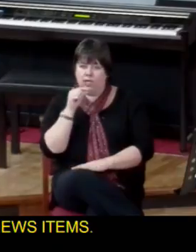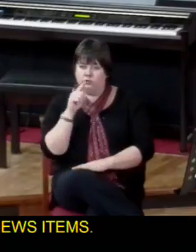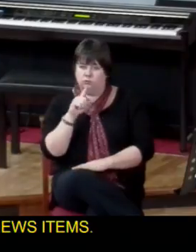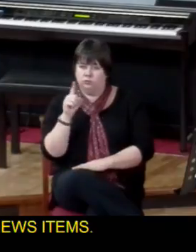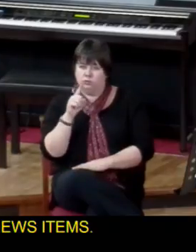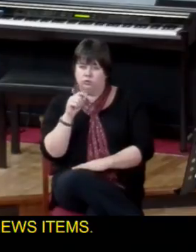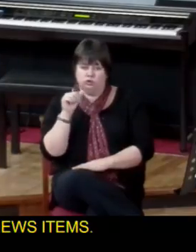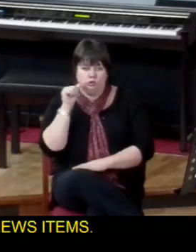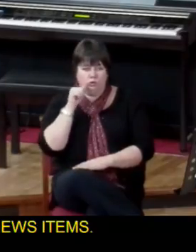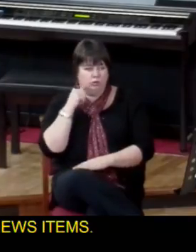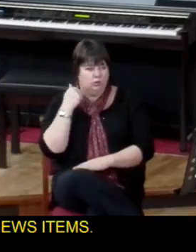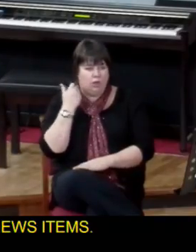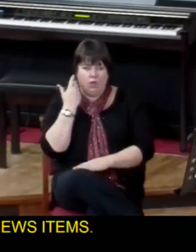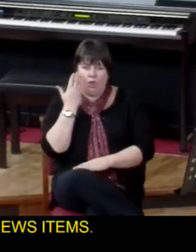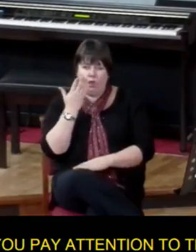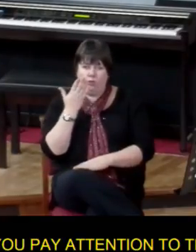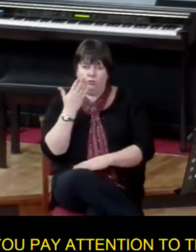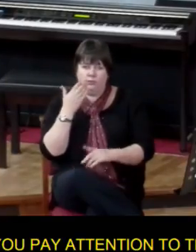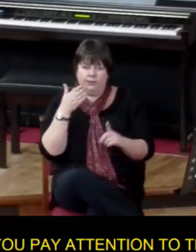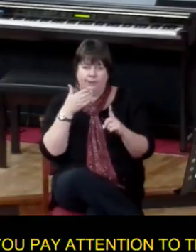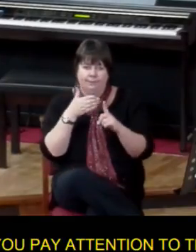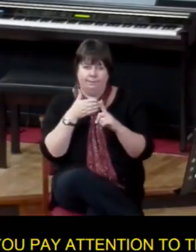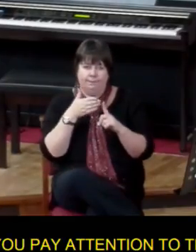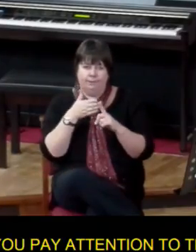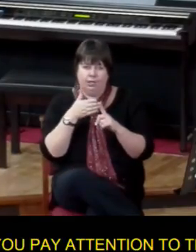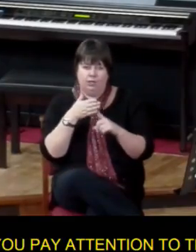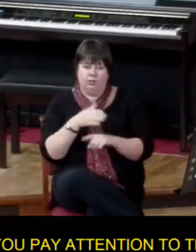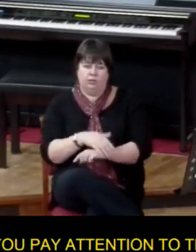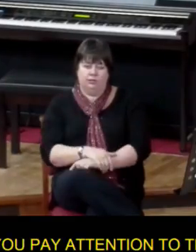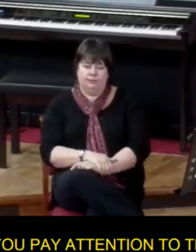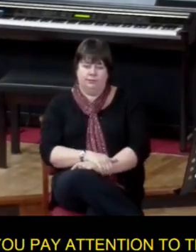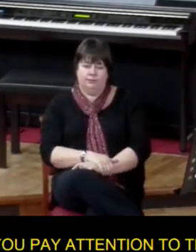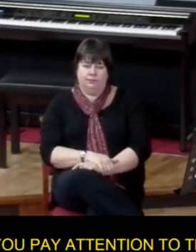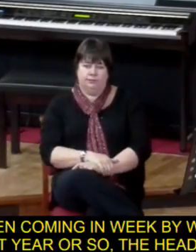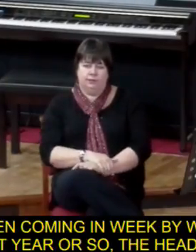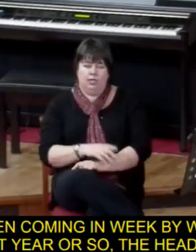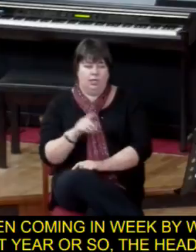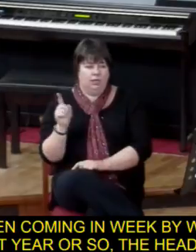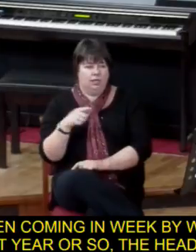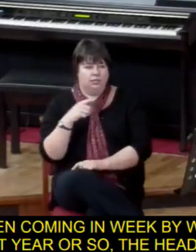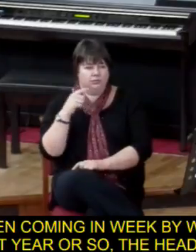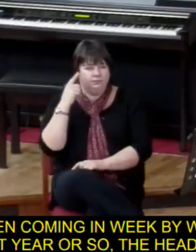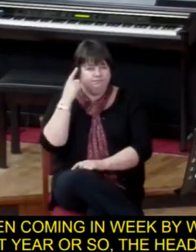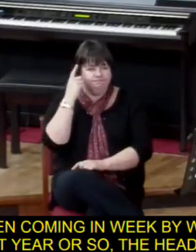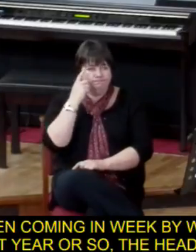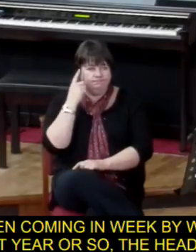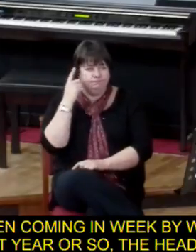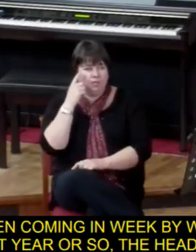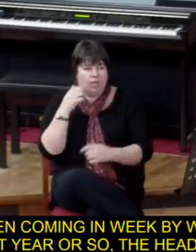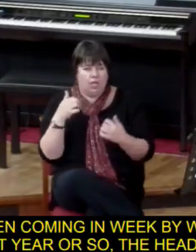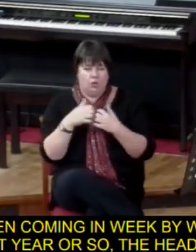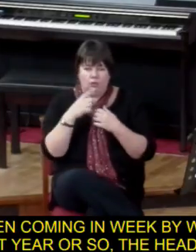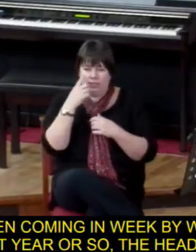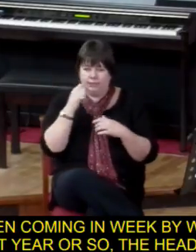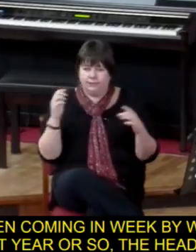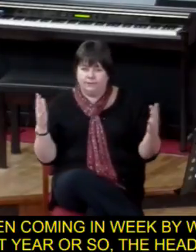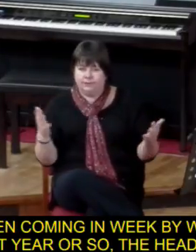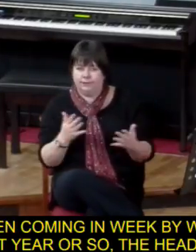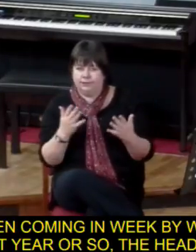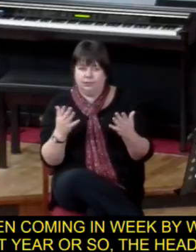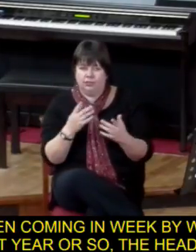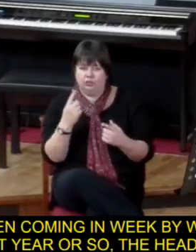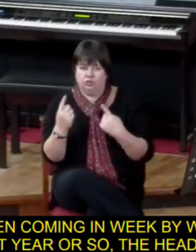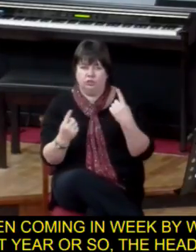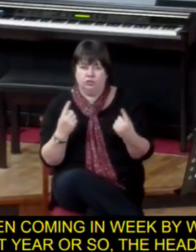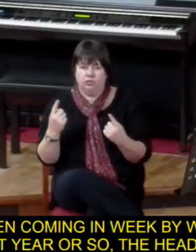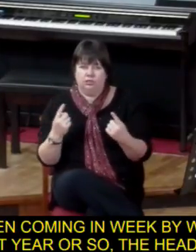priority. Let us consider how we may spur one another on toward love